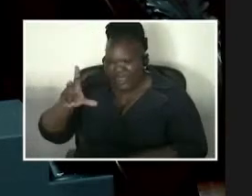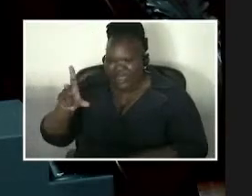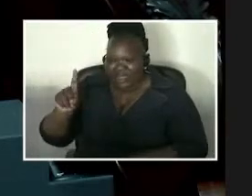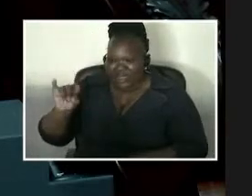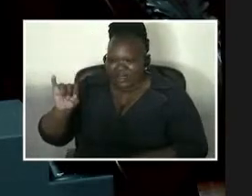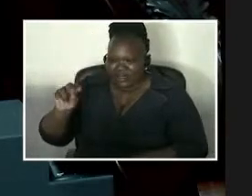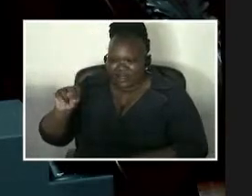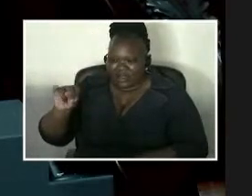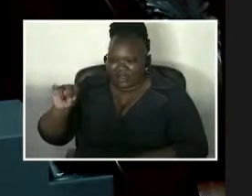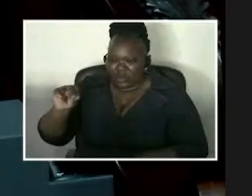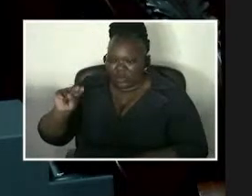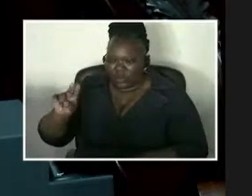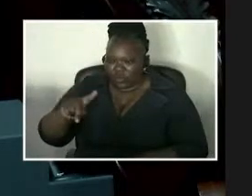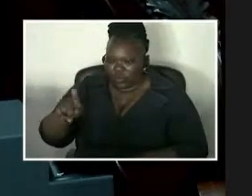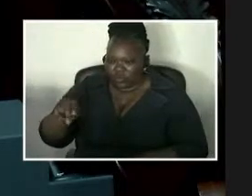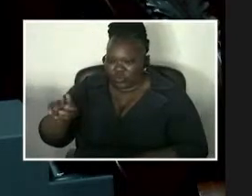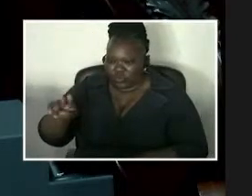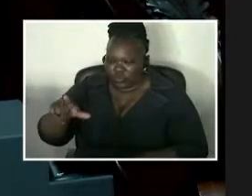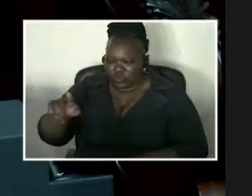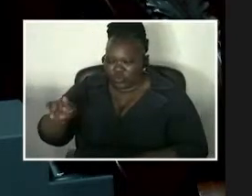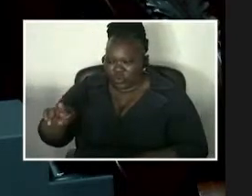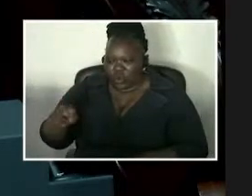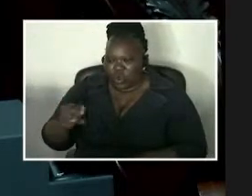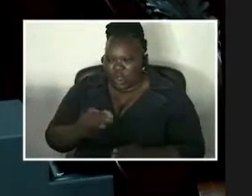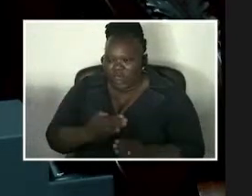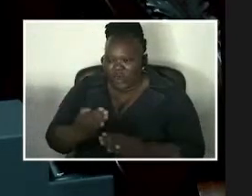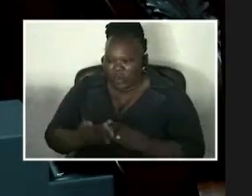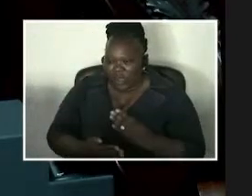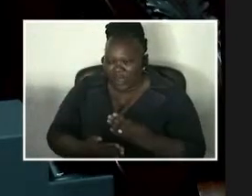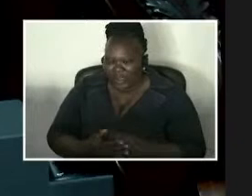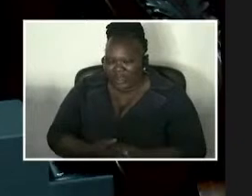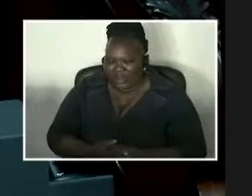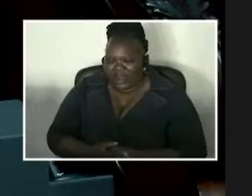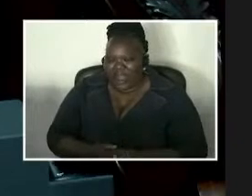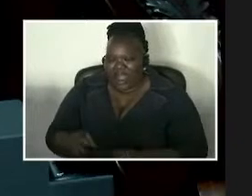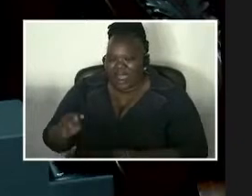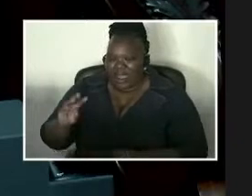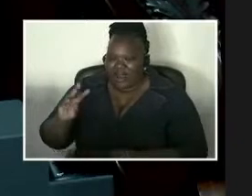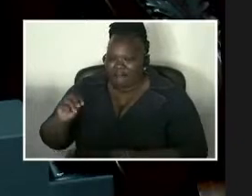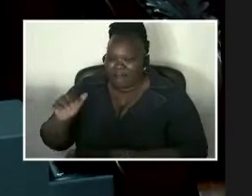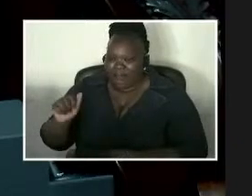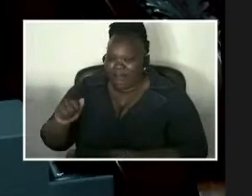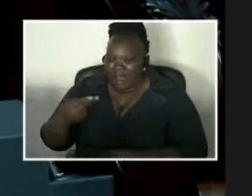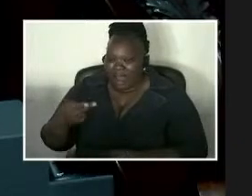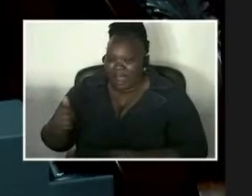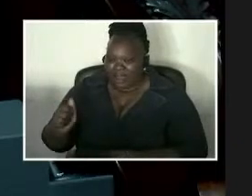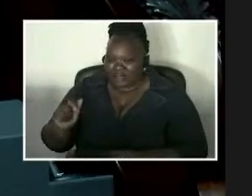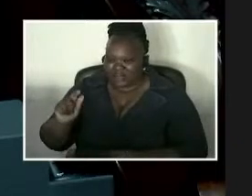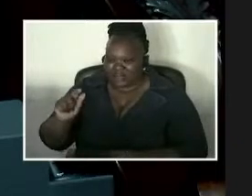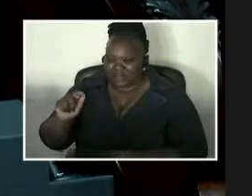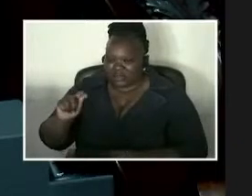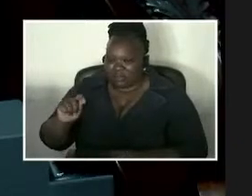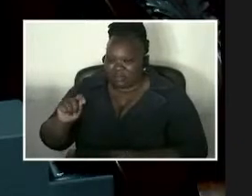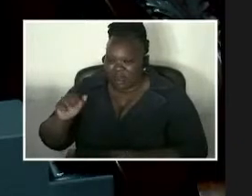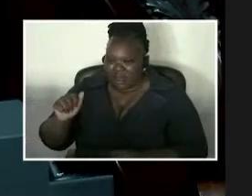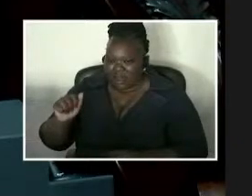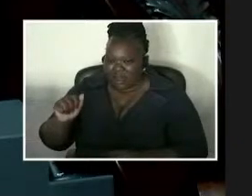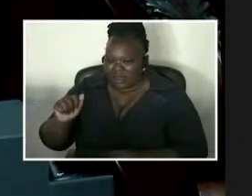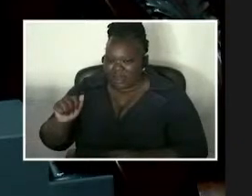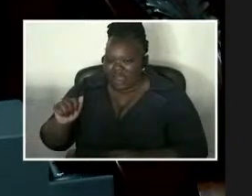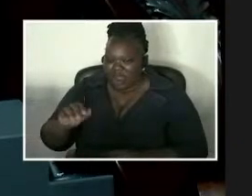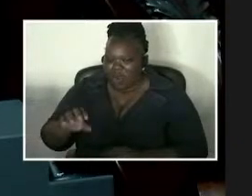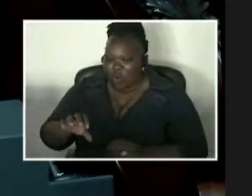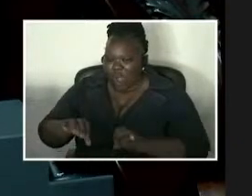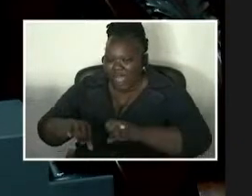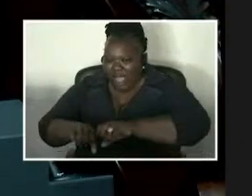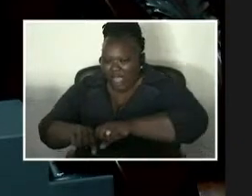doctors on duty that weekend at mahatma gandhi hospital where 29 years old who had a female fracture